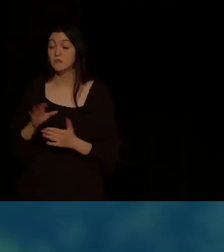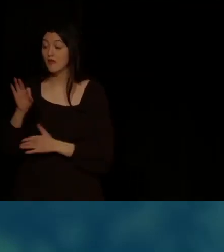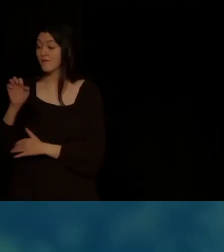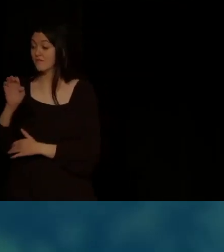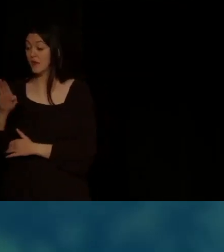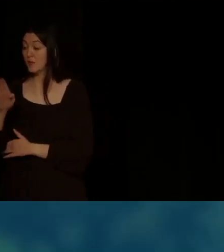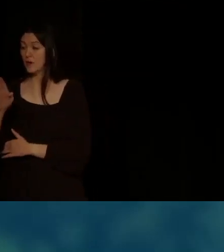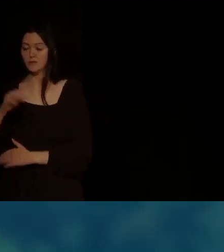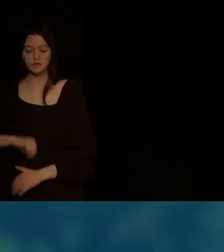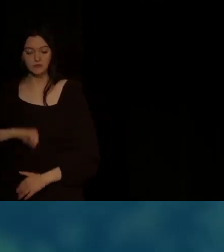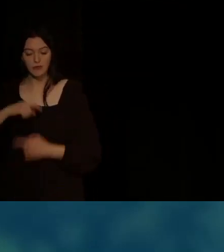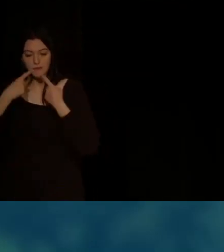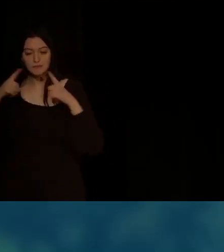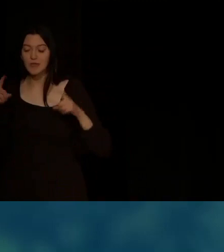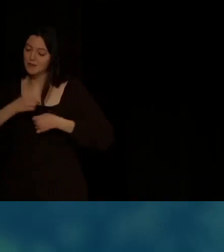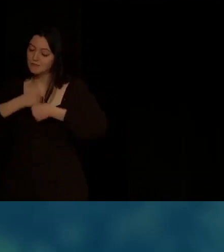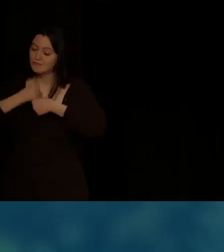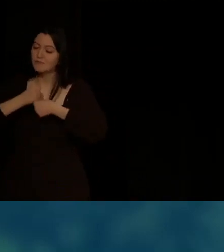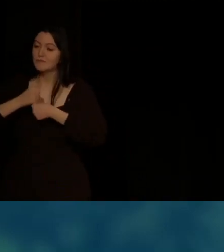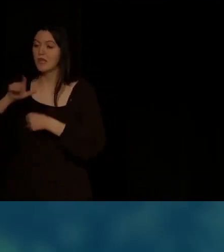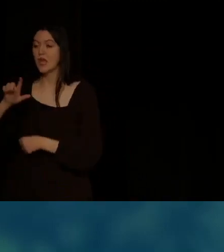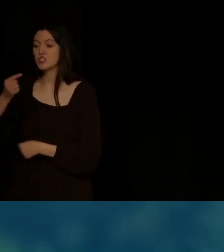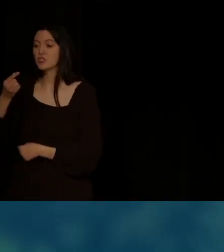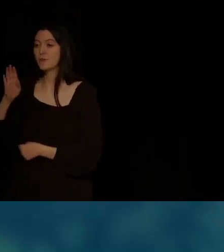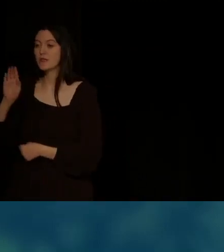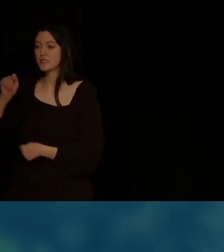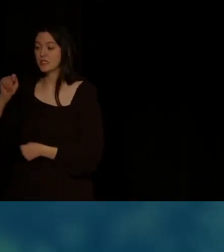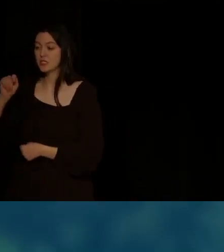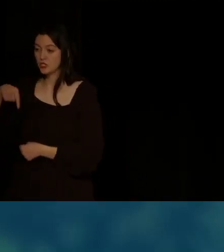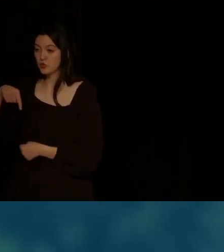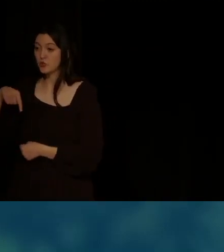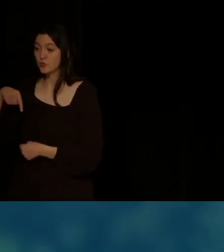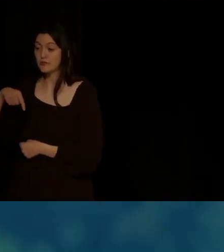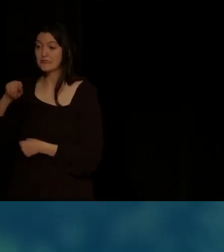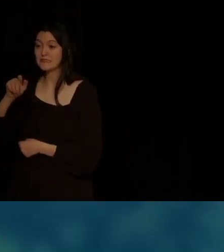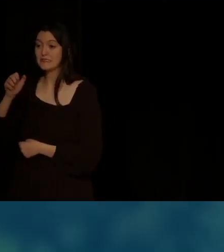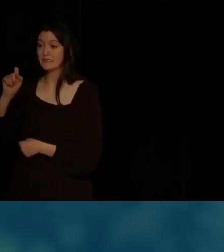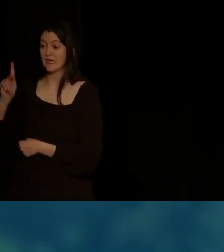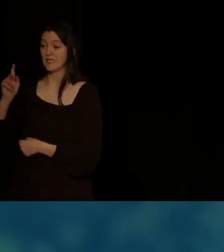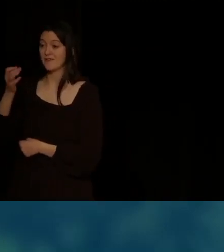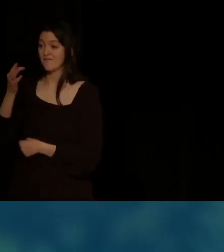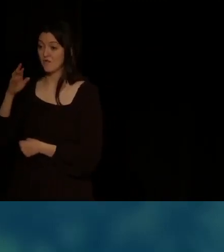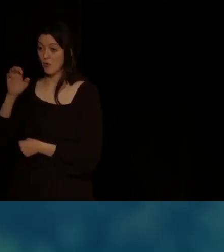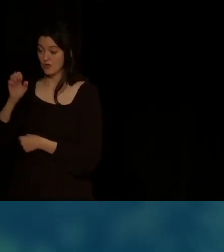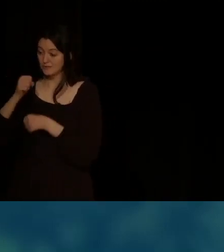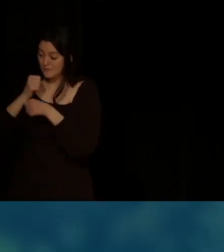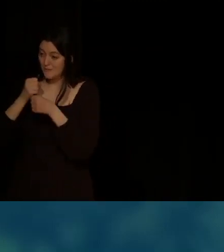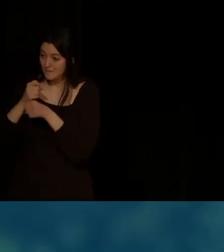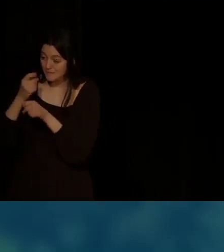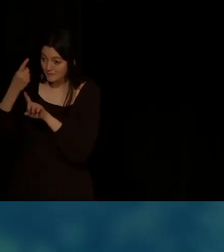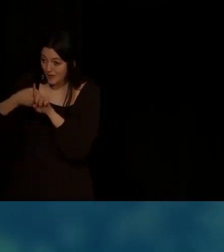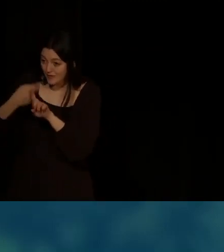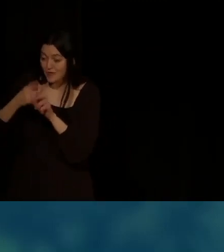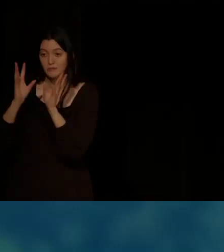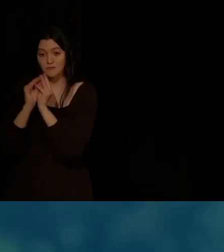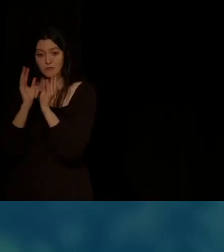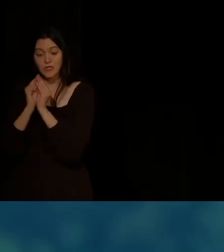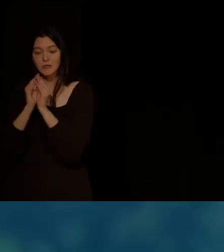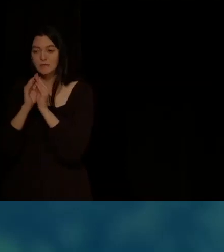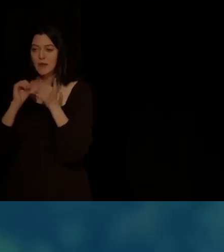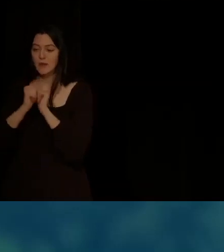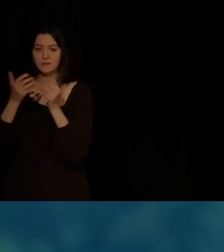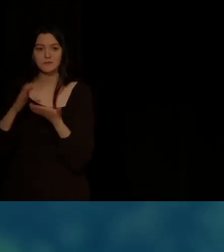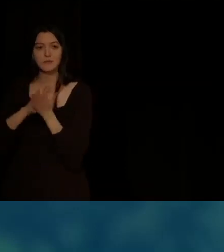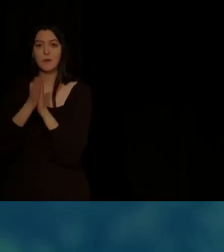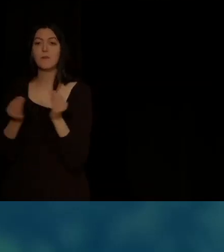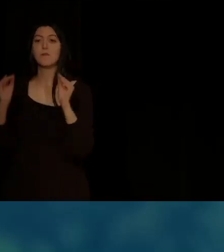February, I proudly announced the formation of an LGBTQ task force, which has been meeting monthly to discuss ways to make St. Louis County a more